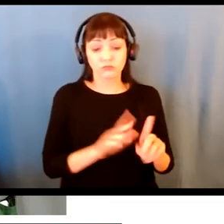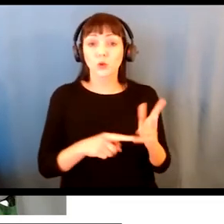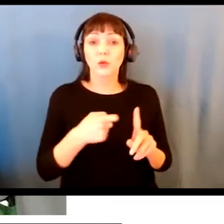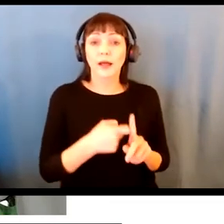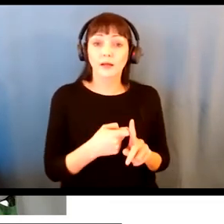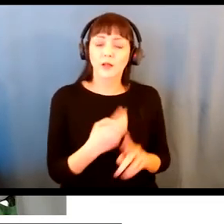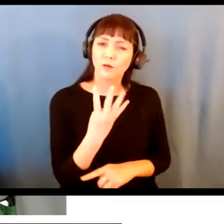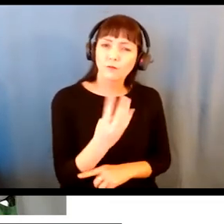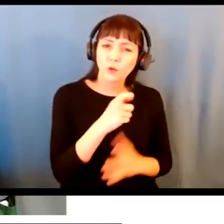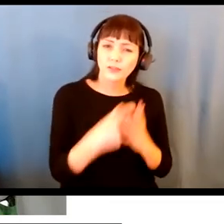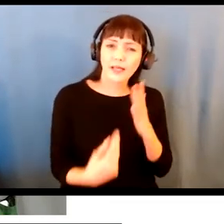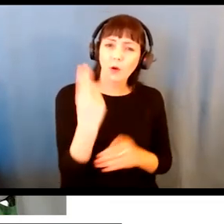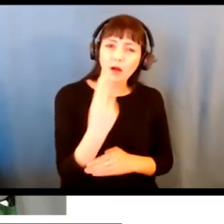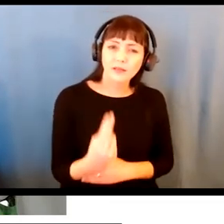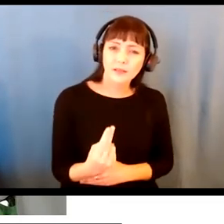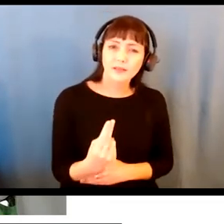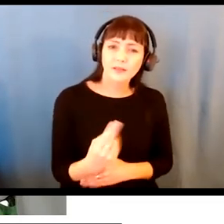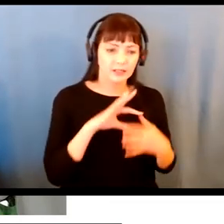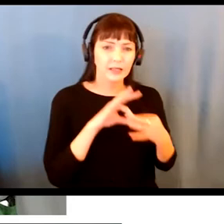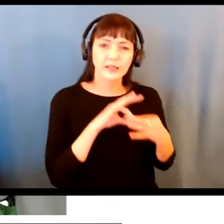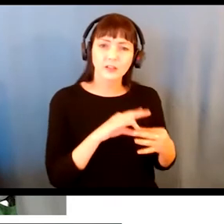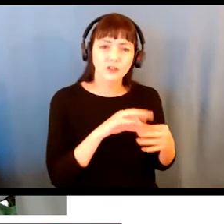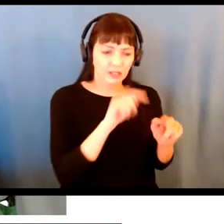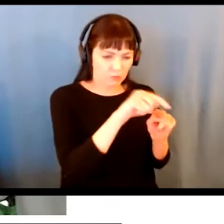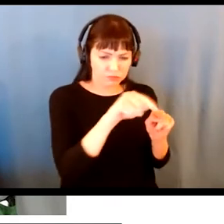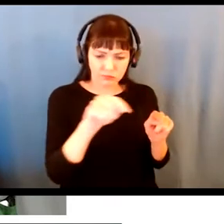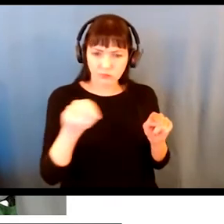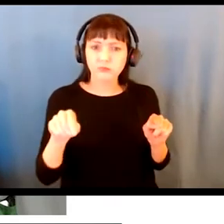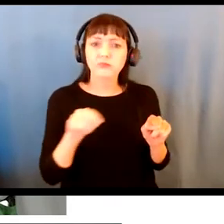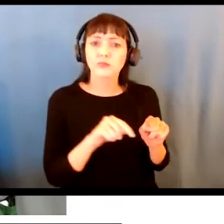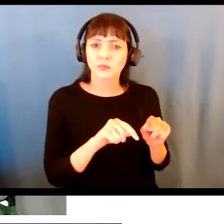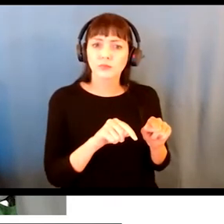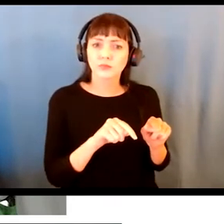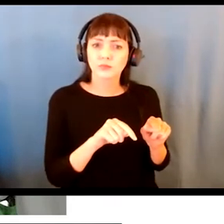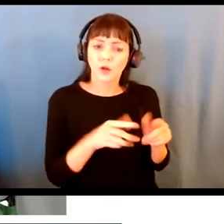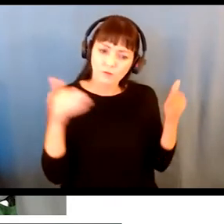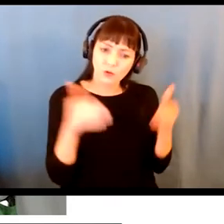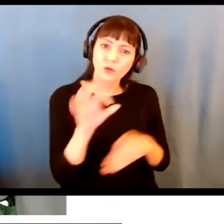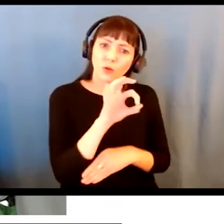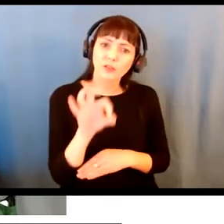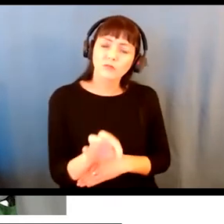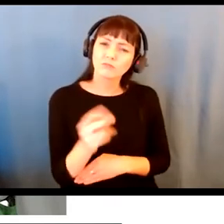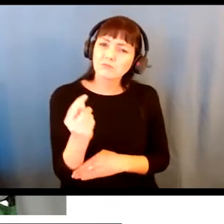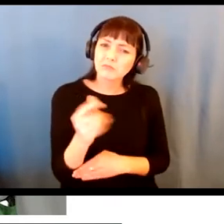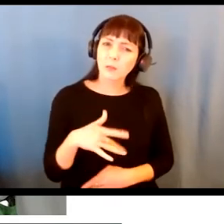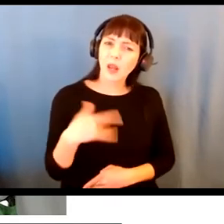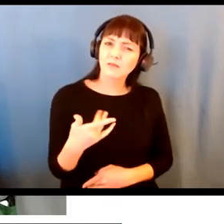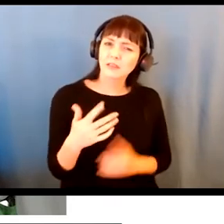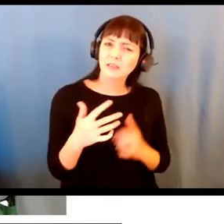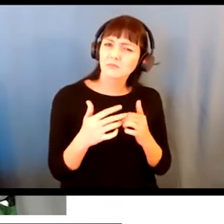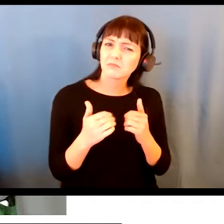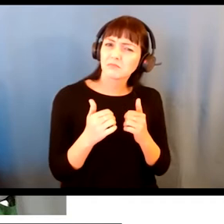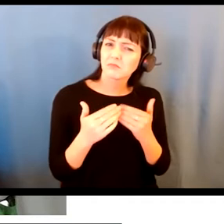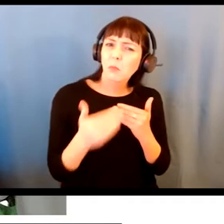artists to engage visitors, medical professionals and the wider public around the question, why are some lives more highly valued than